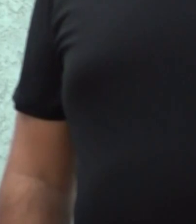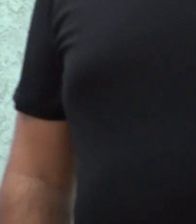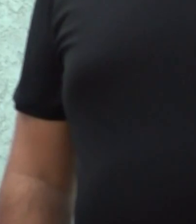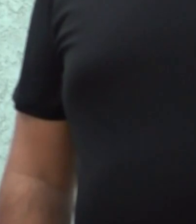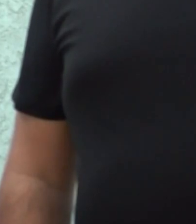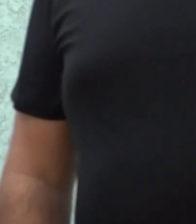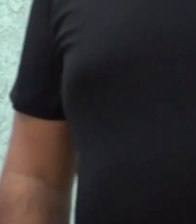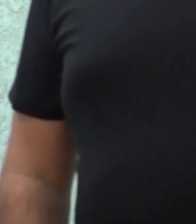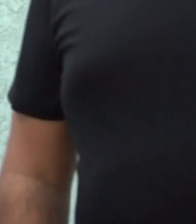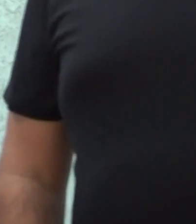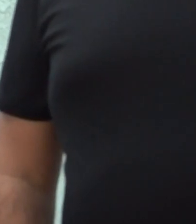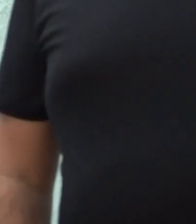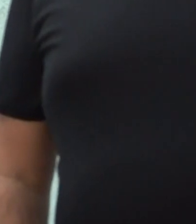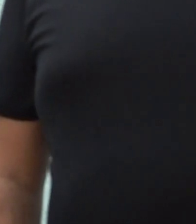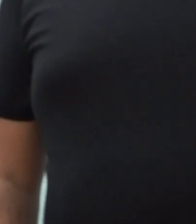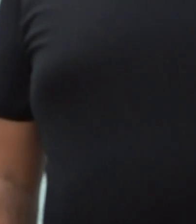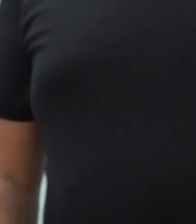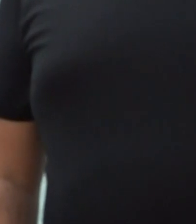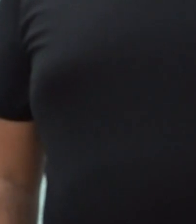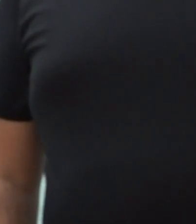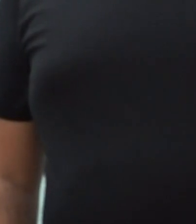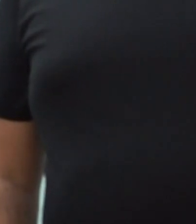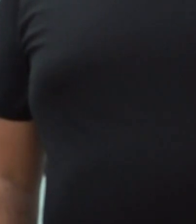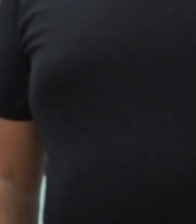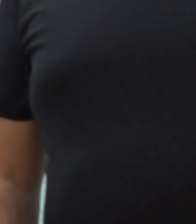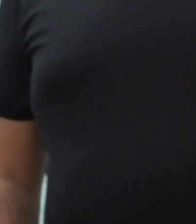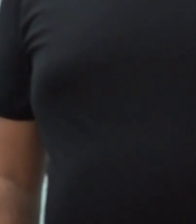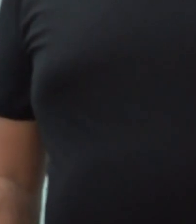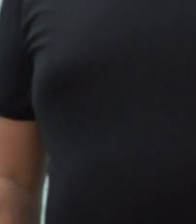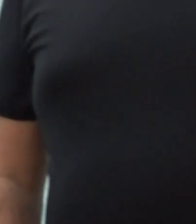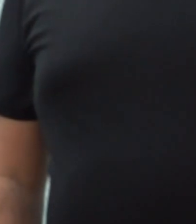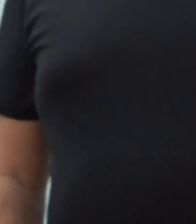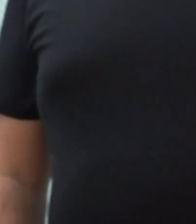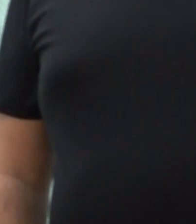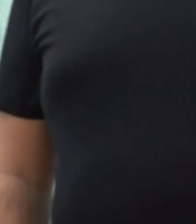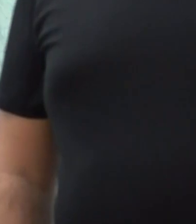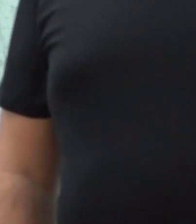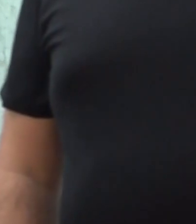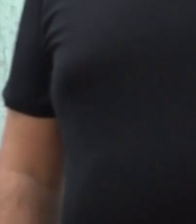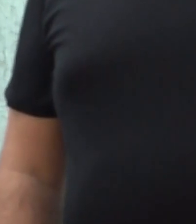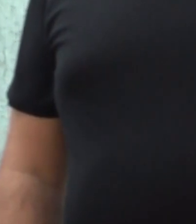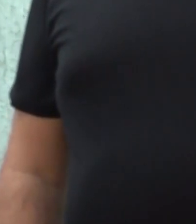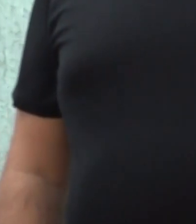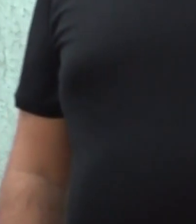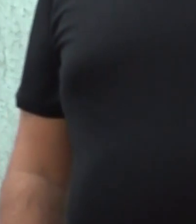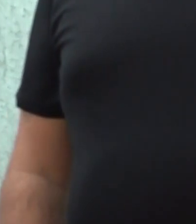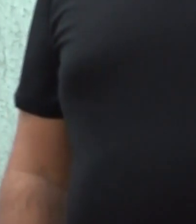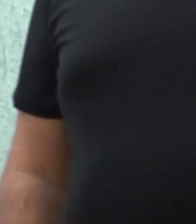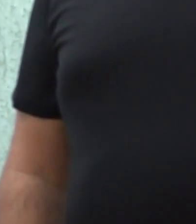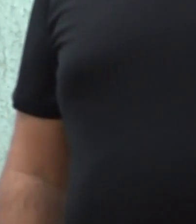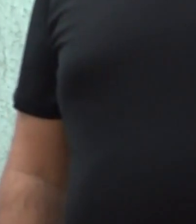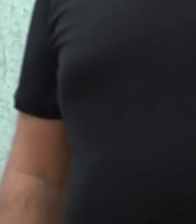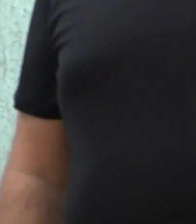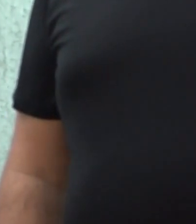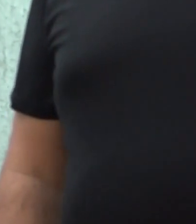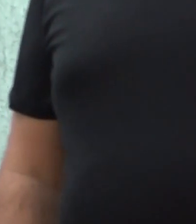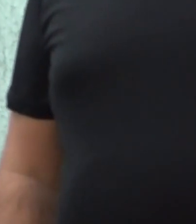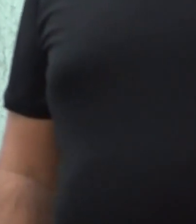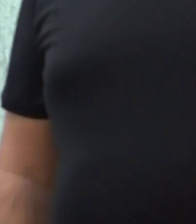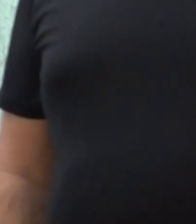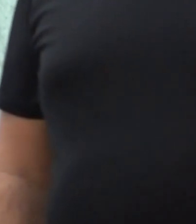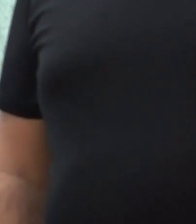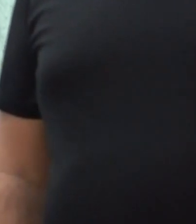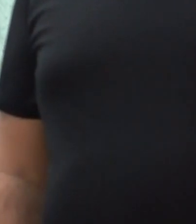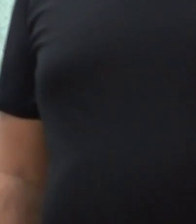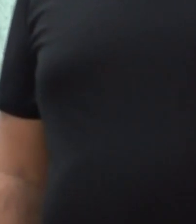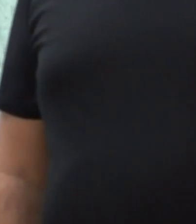place in Barbados football. And since CONCACAF was so generous to